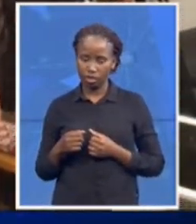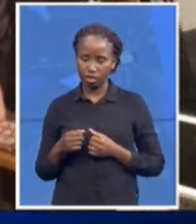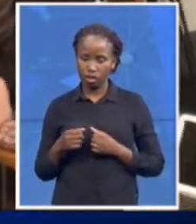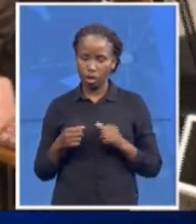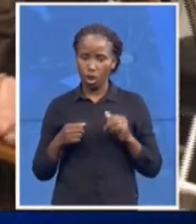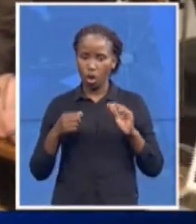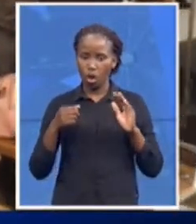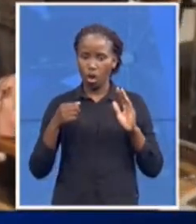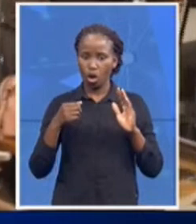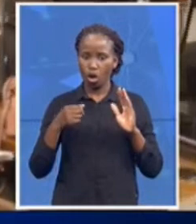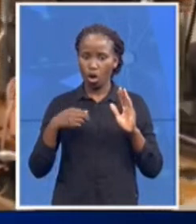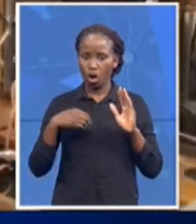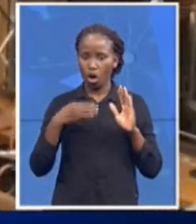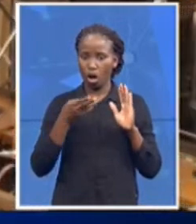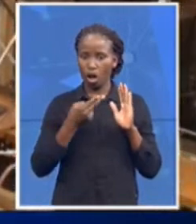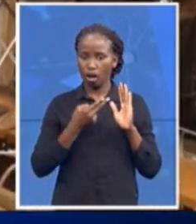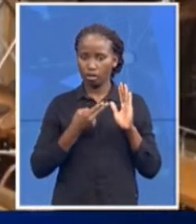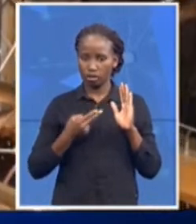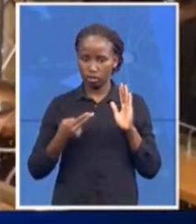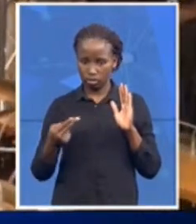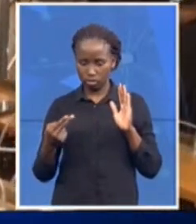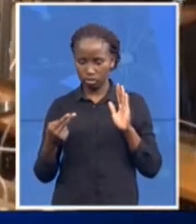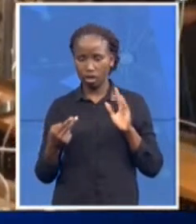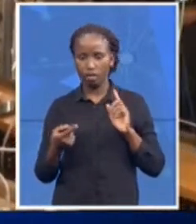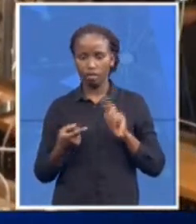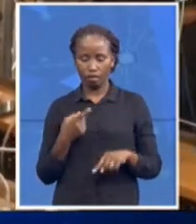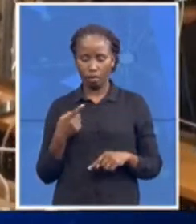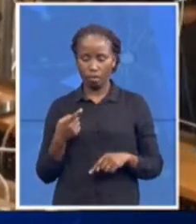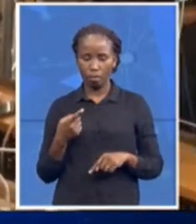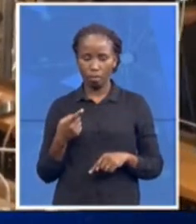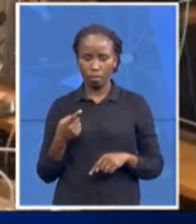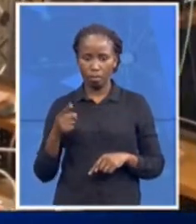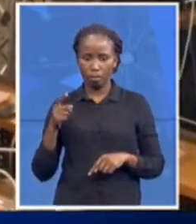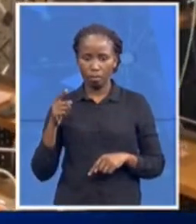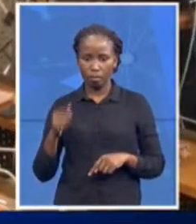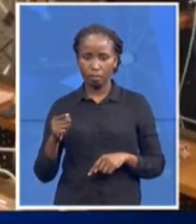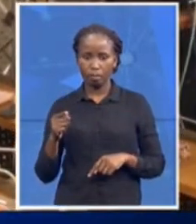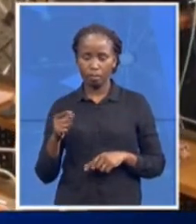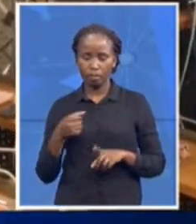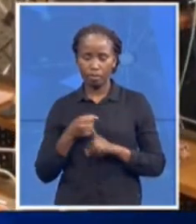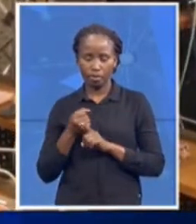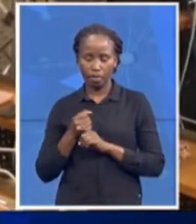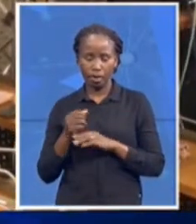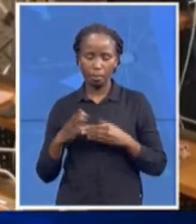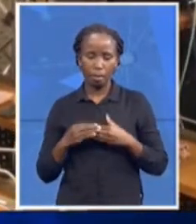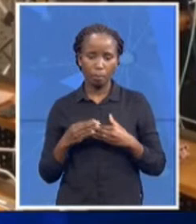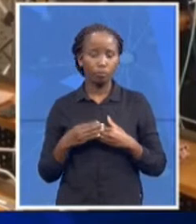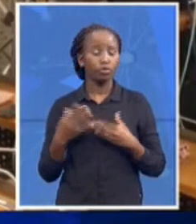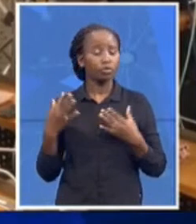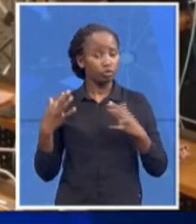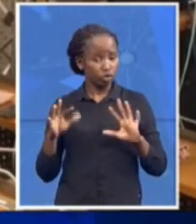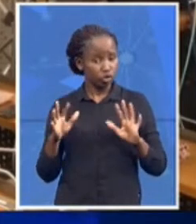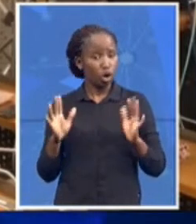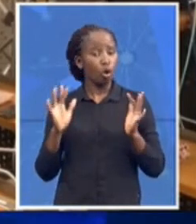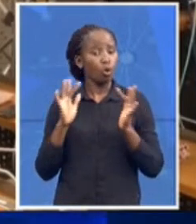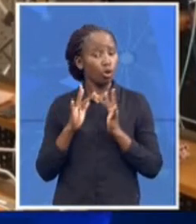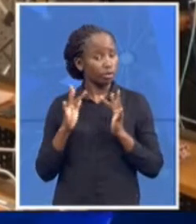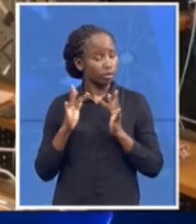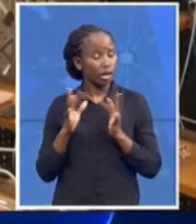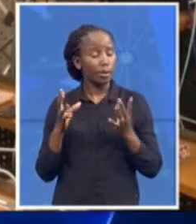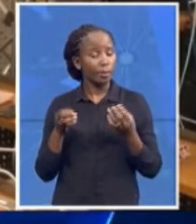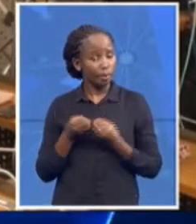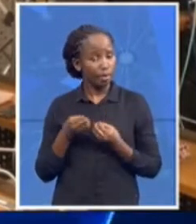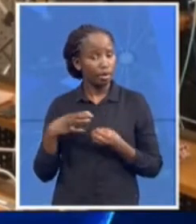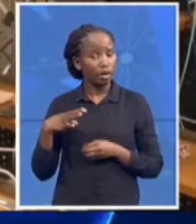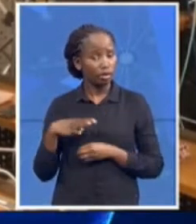members had been in previous contact with the council members, and whether there was any collusion to ensure